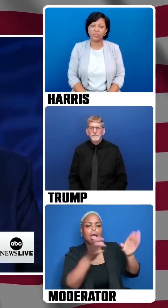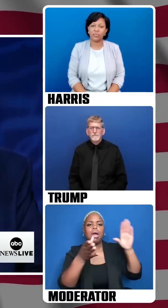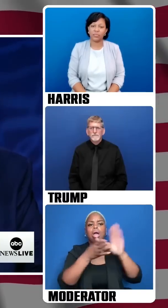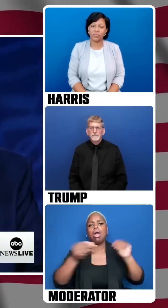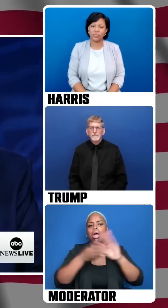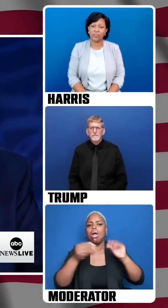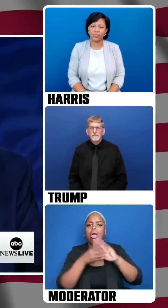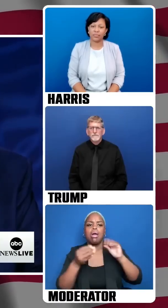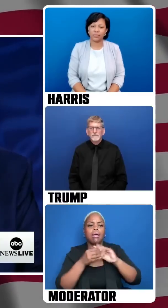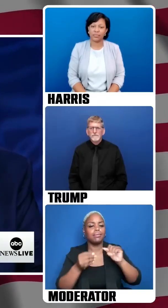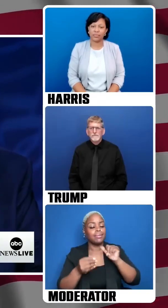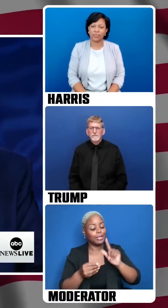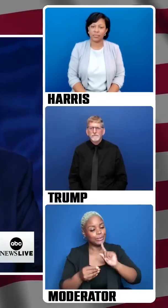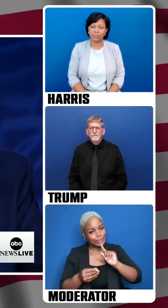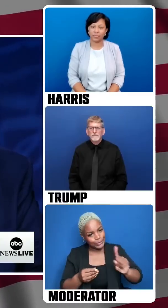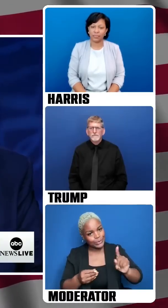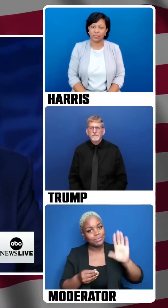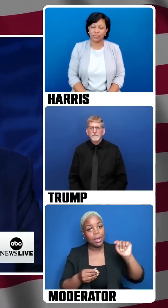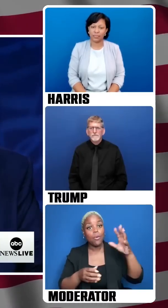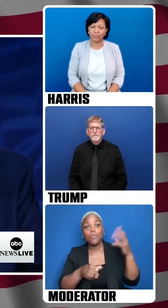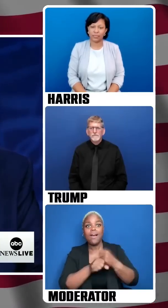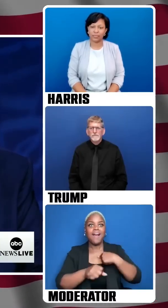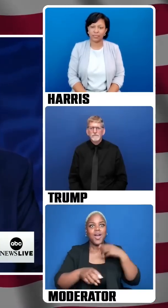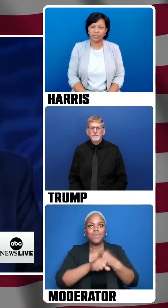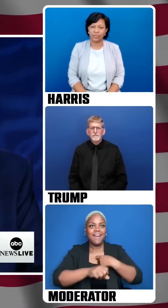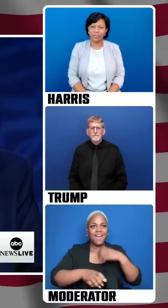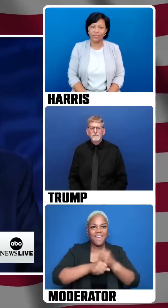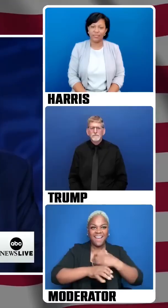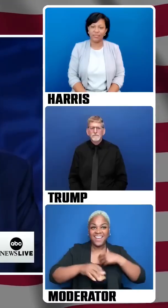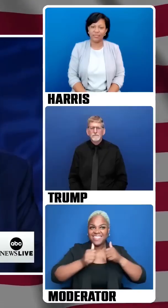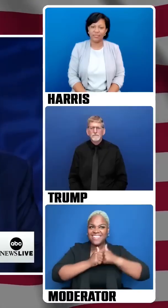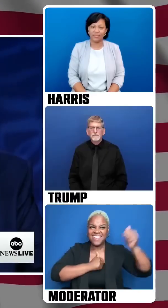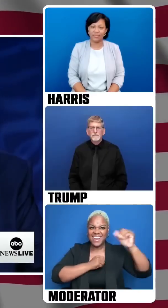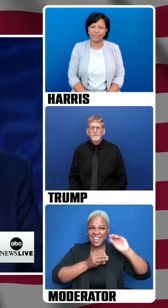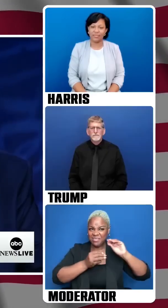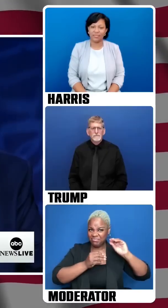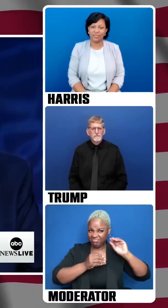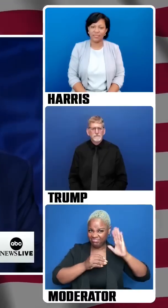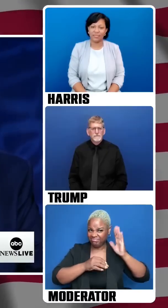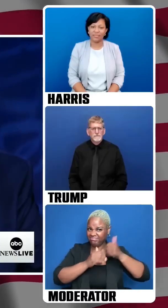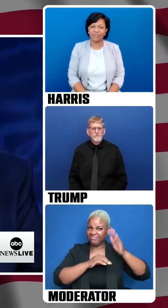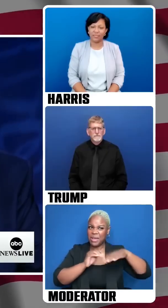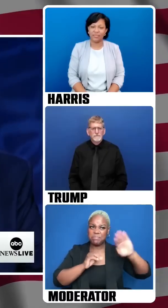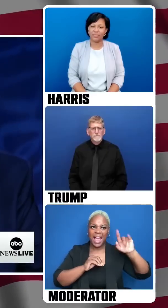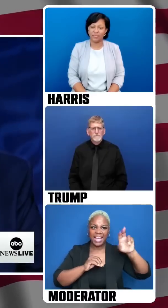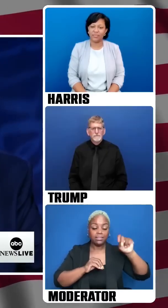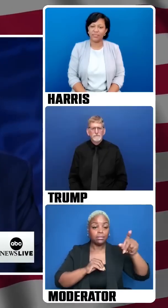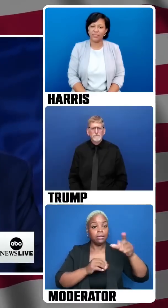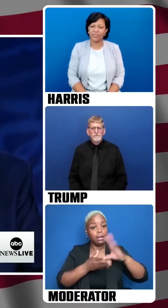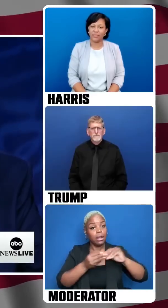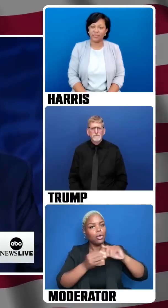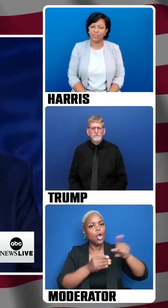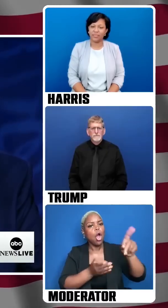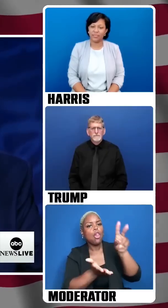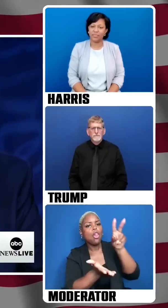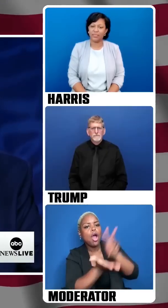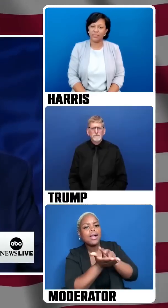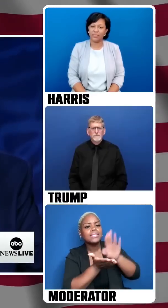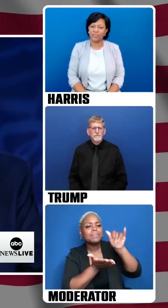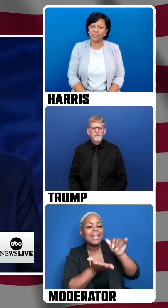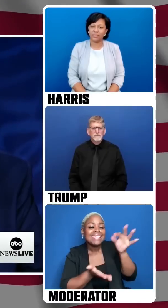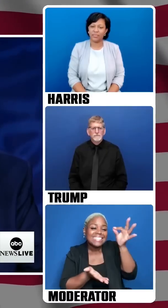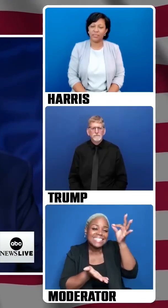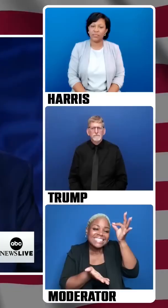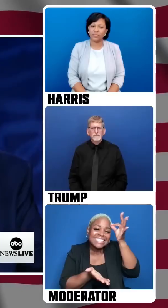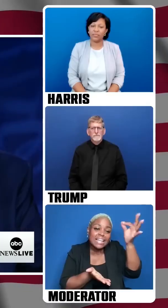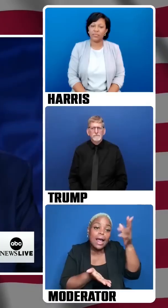In the past couple of weeks leading up to this debate, you have said, quote, you lost by a whisker, that you, quote, didn't quite make it, that you came up a little bit